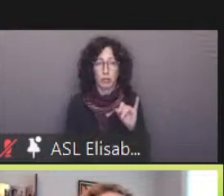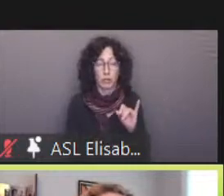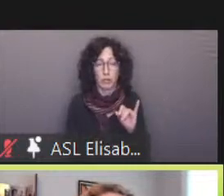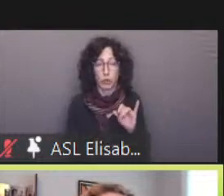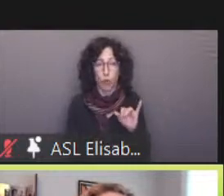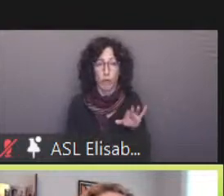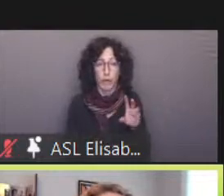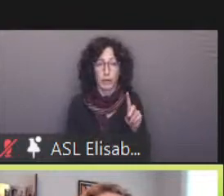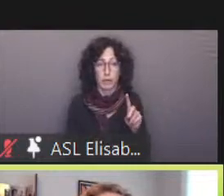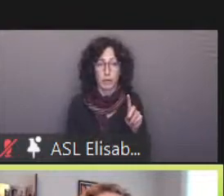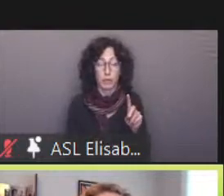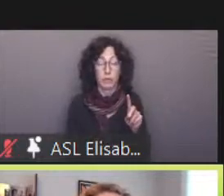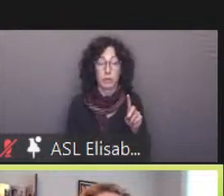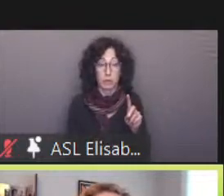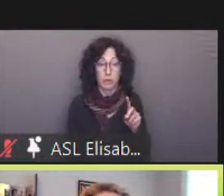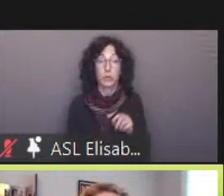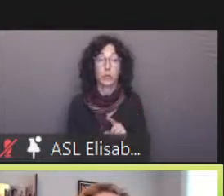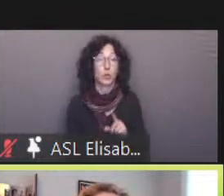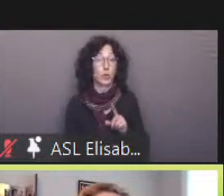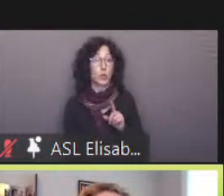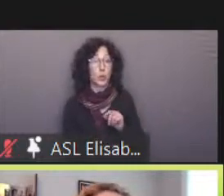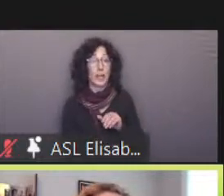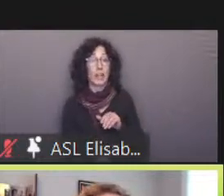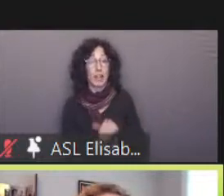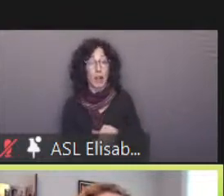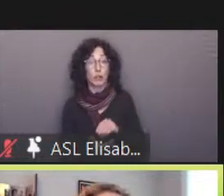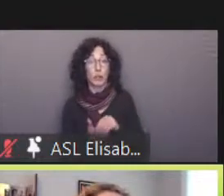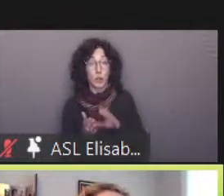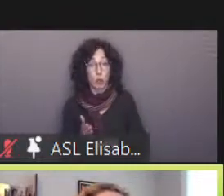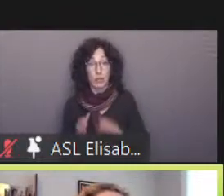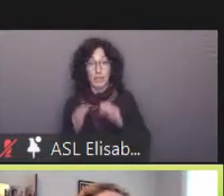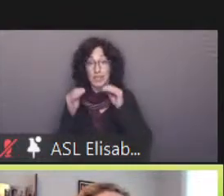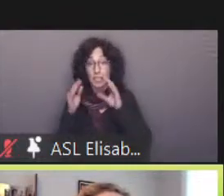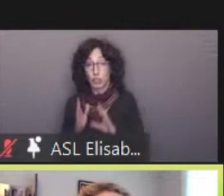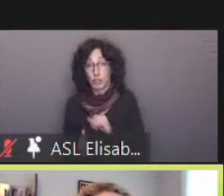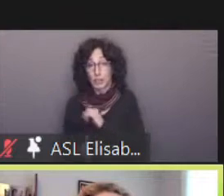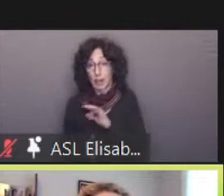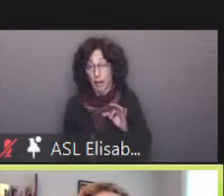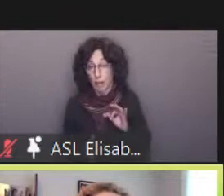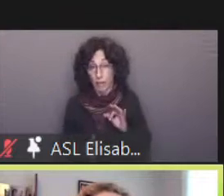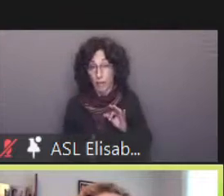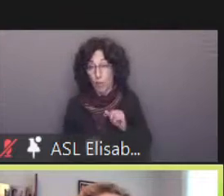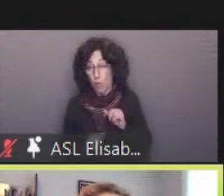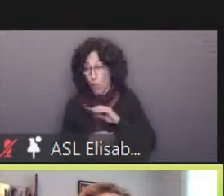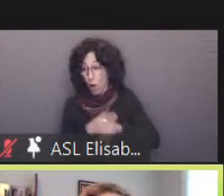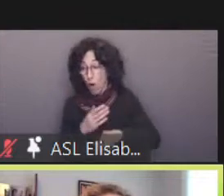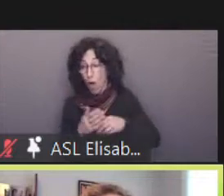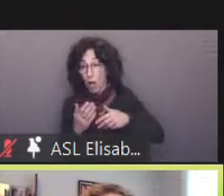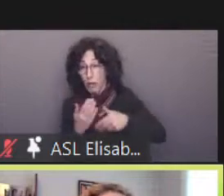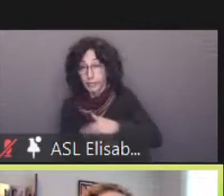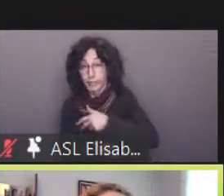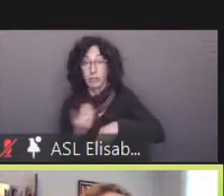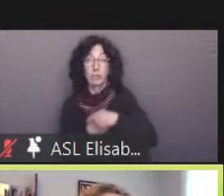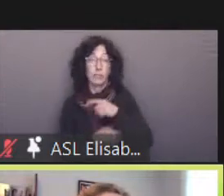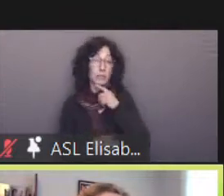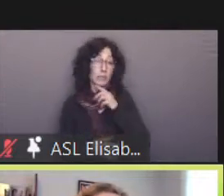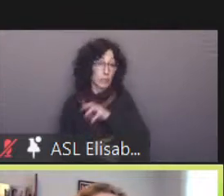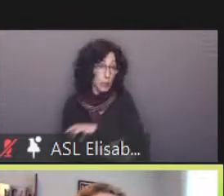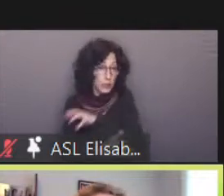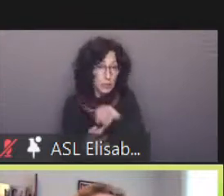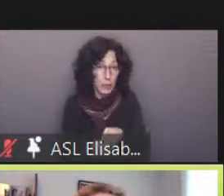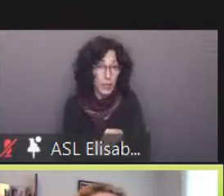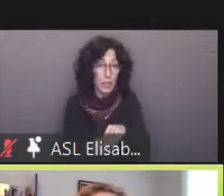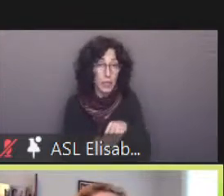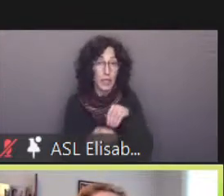almost 20,000 students and teachers and staff who were participating in in-person learning over these